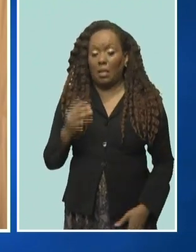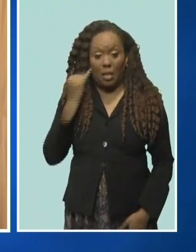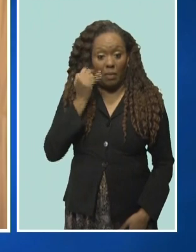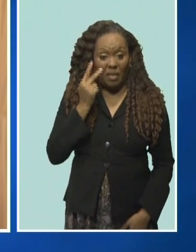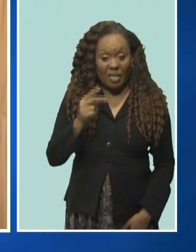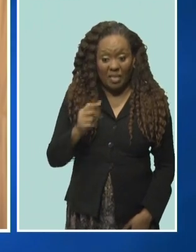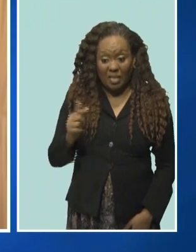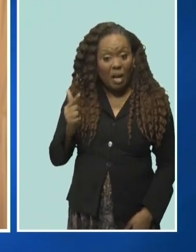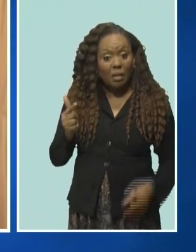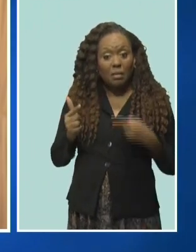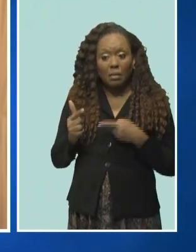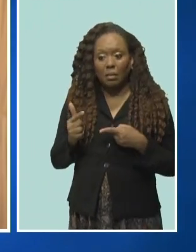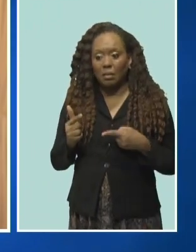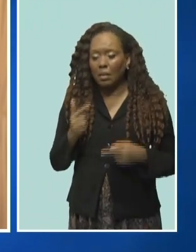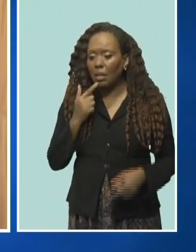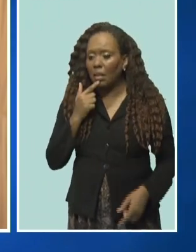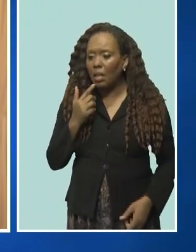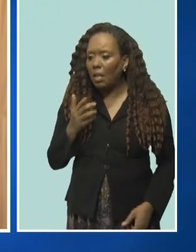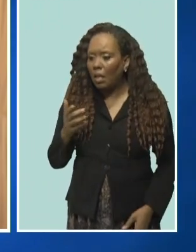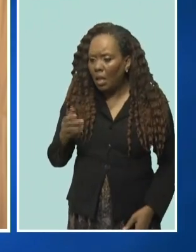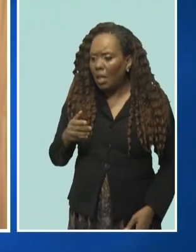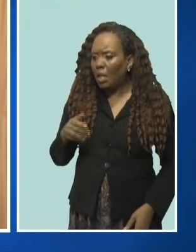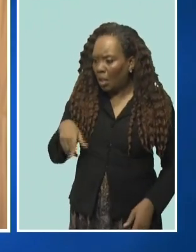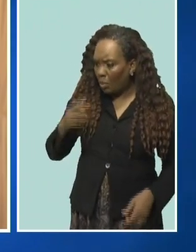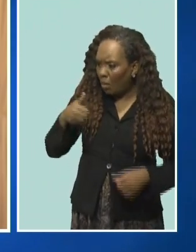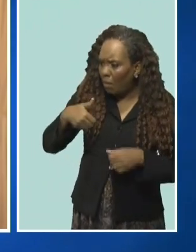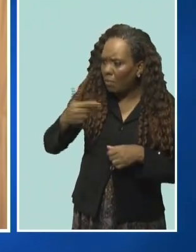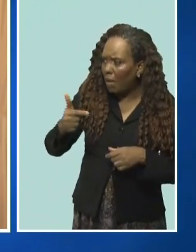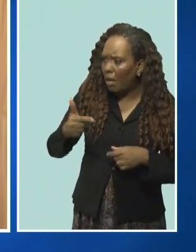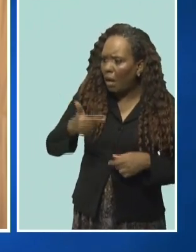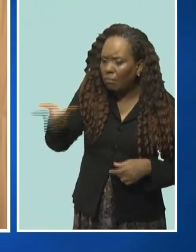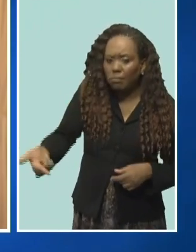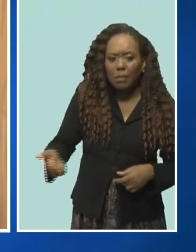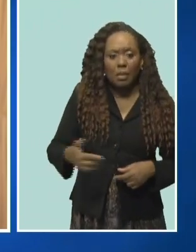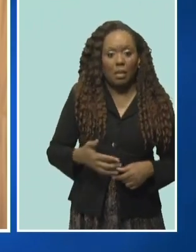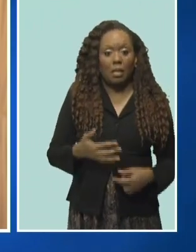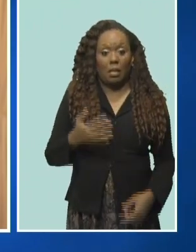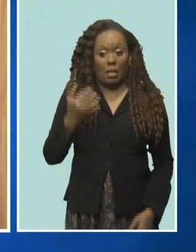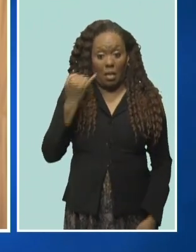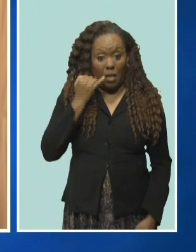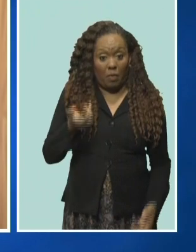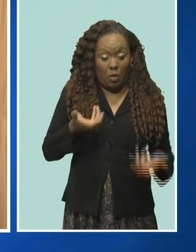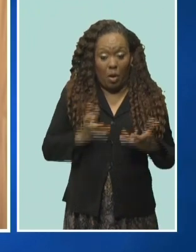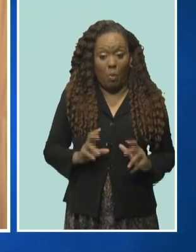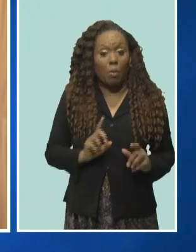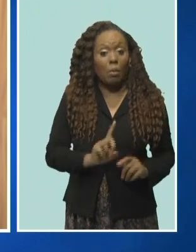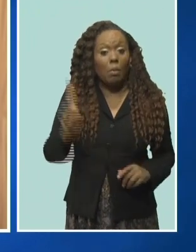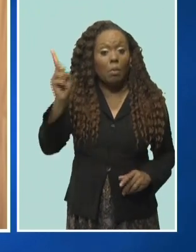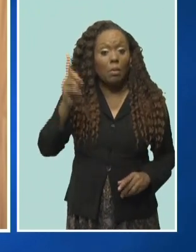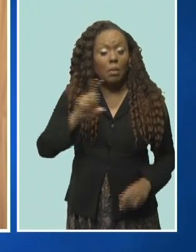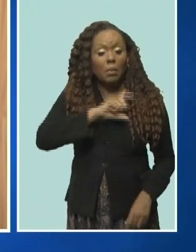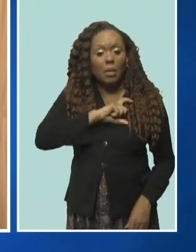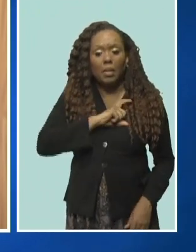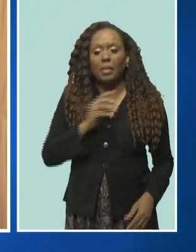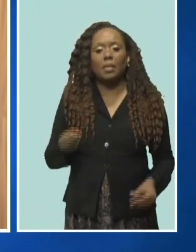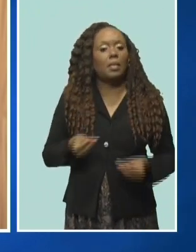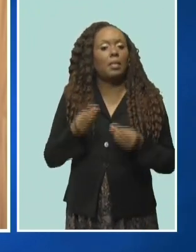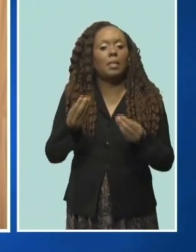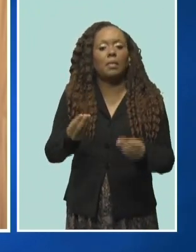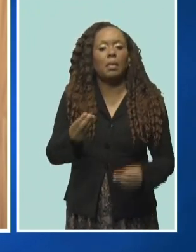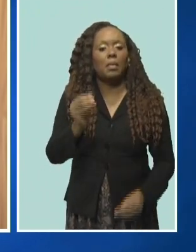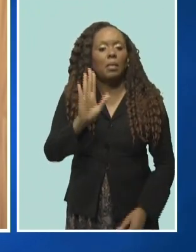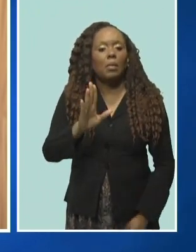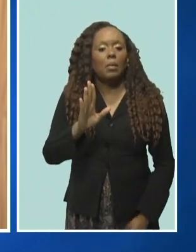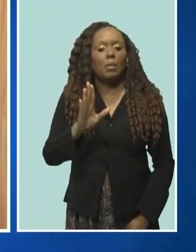guns, then ask them to hand it to you and you give it to your pastor if you don't want to surrender it to the police. We